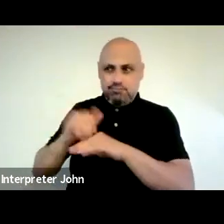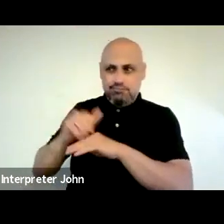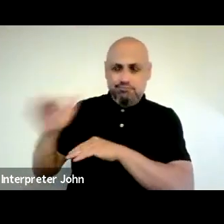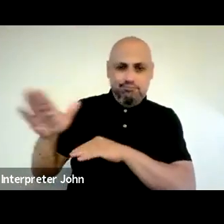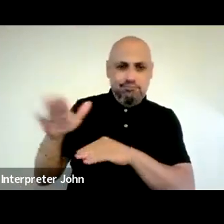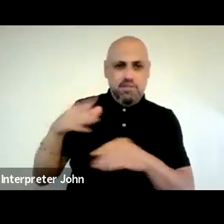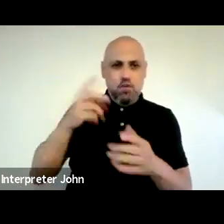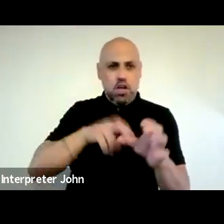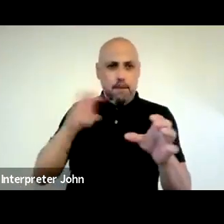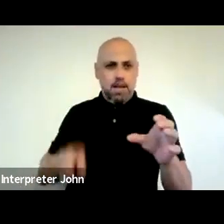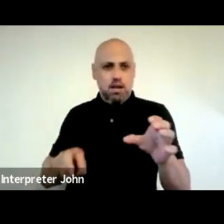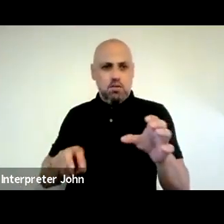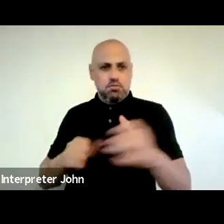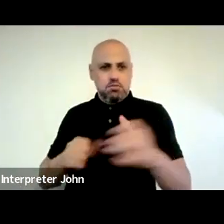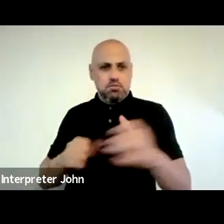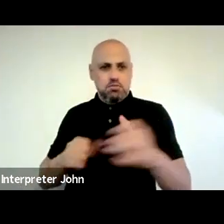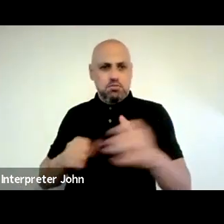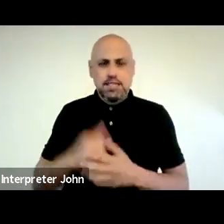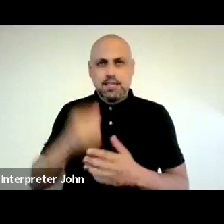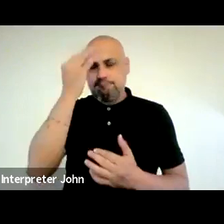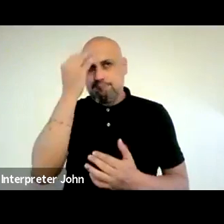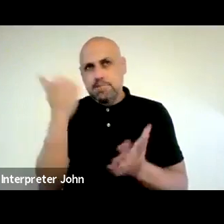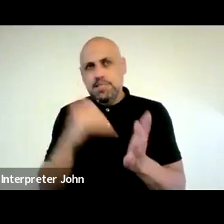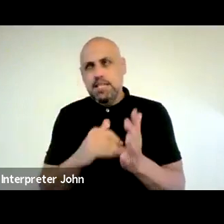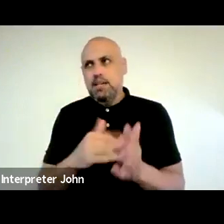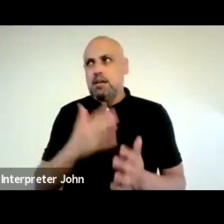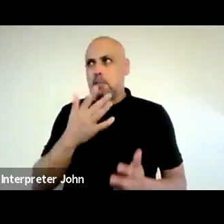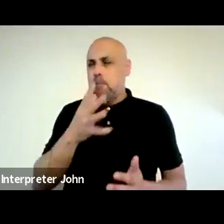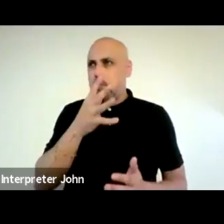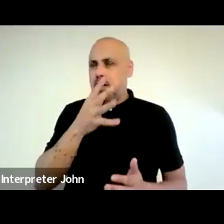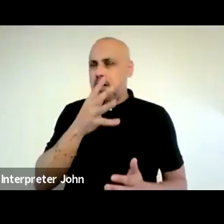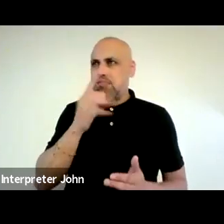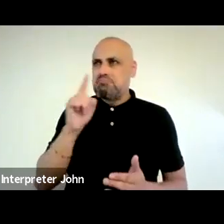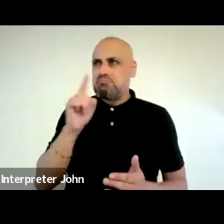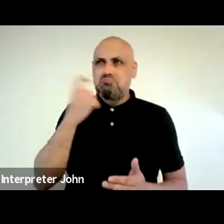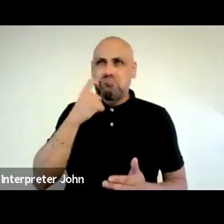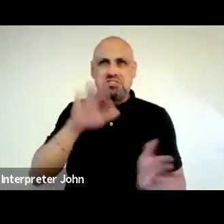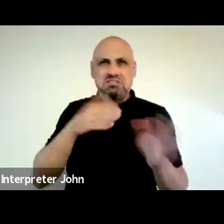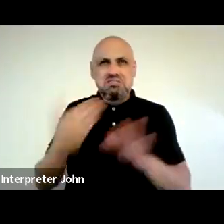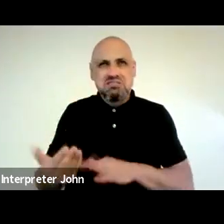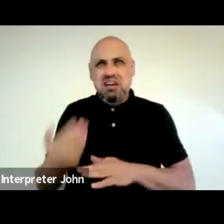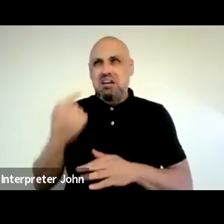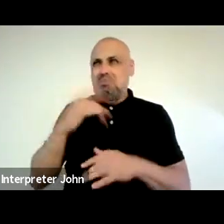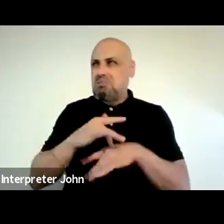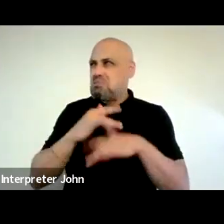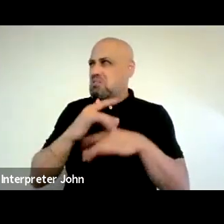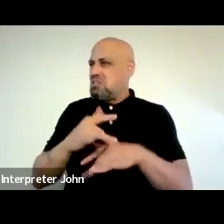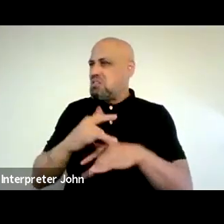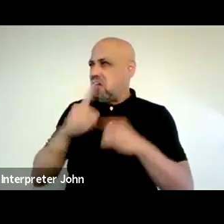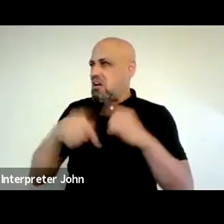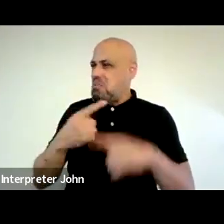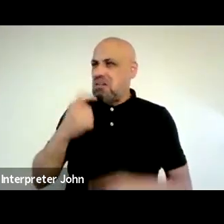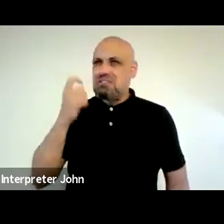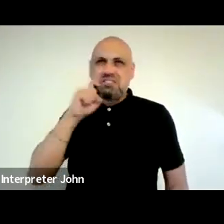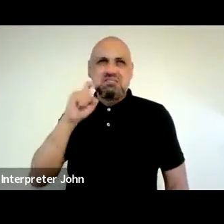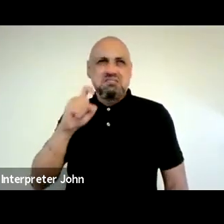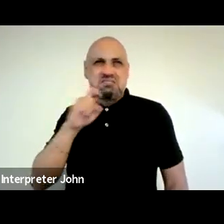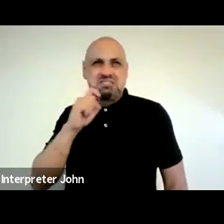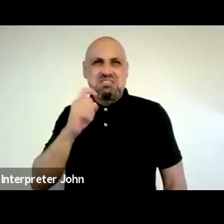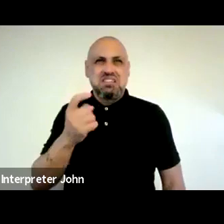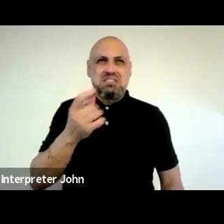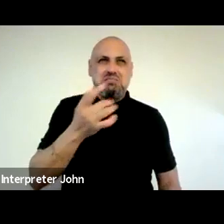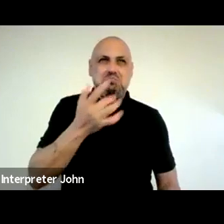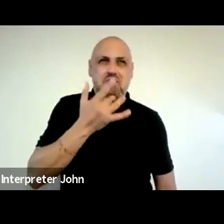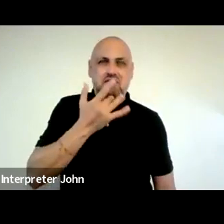kept thinking, my mother just died and all I can think about is sexuality. This doesn't make any sense. Why can't I